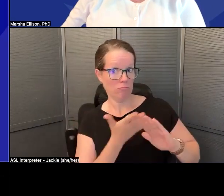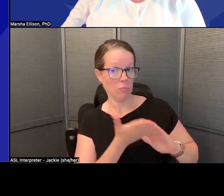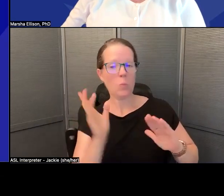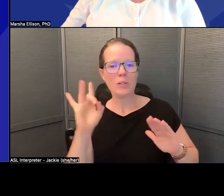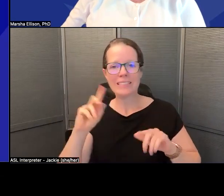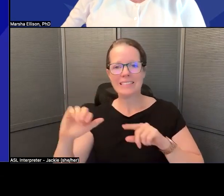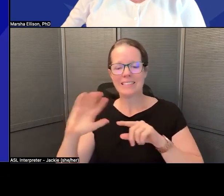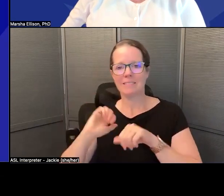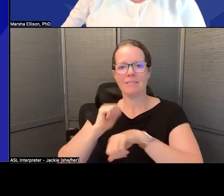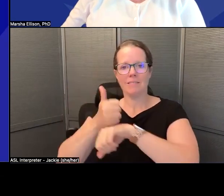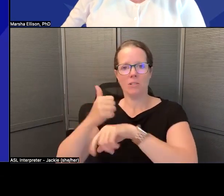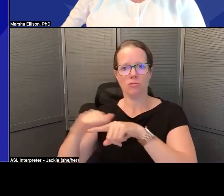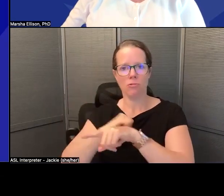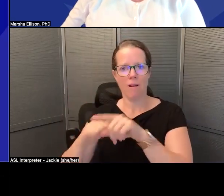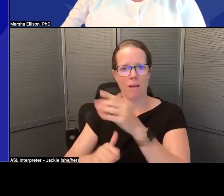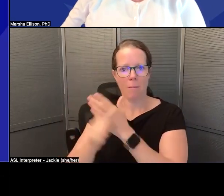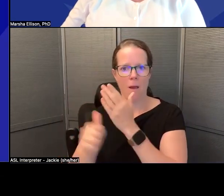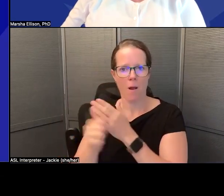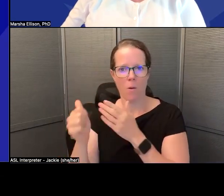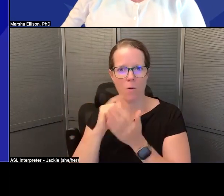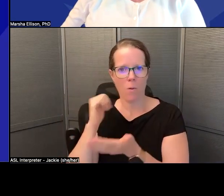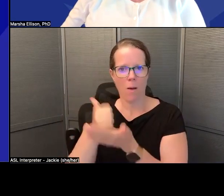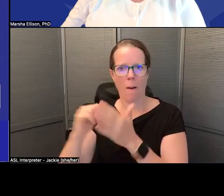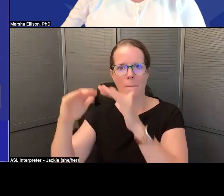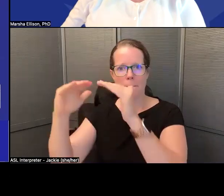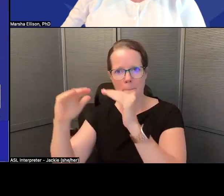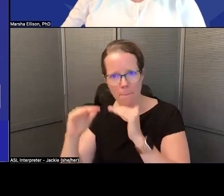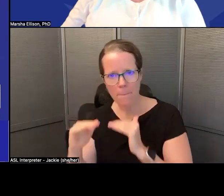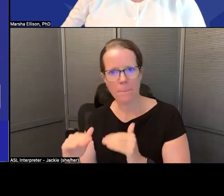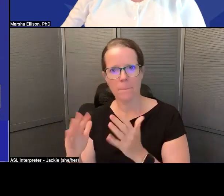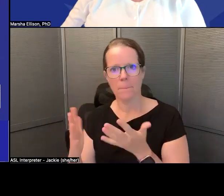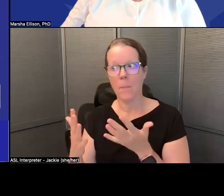escalated behavior in the community. Next slide.